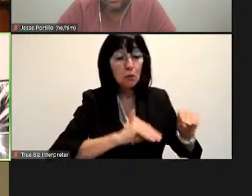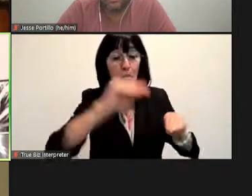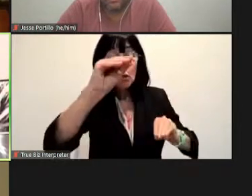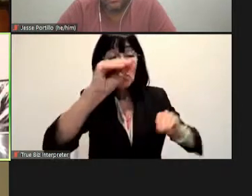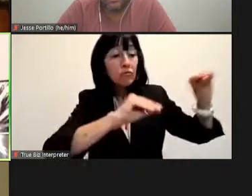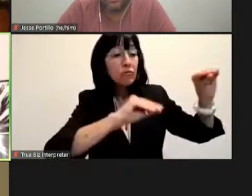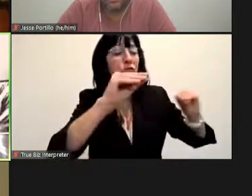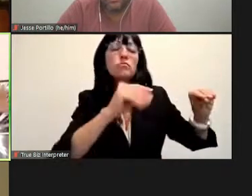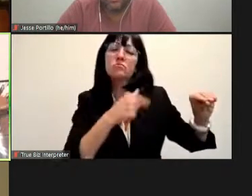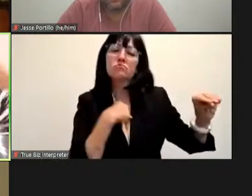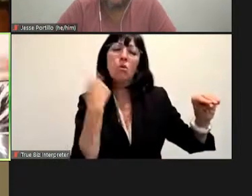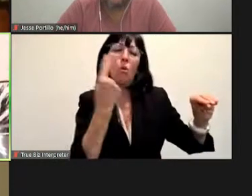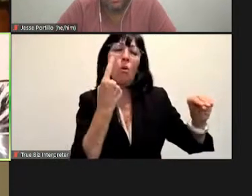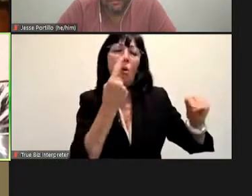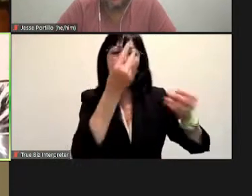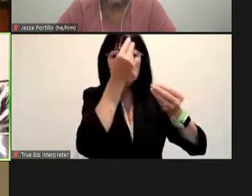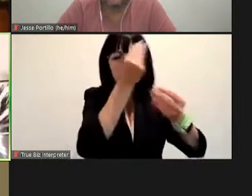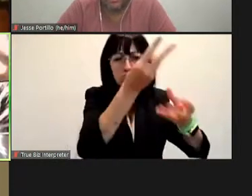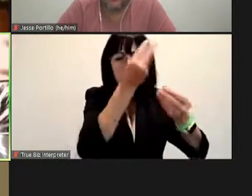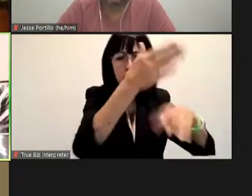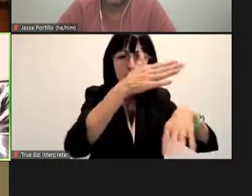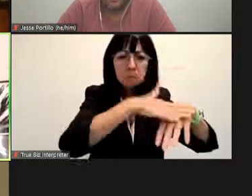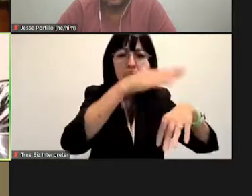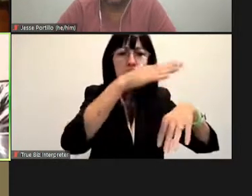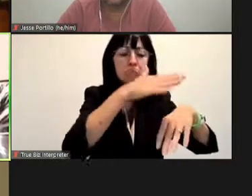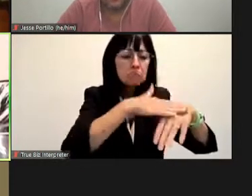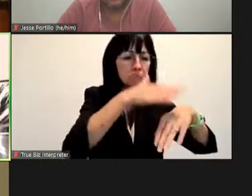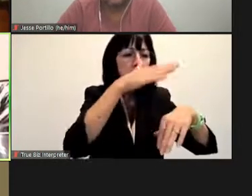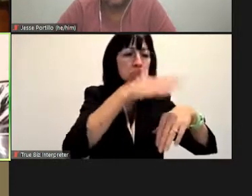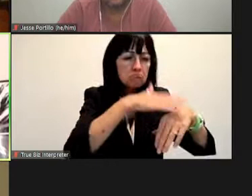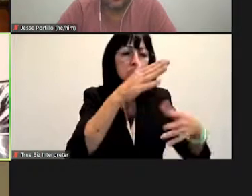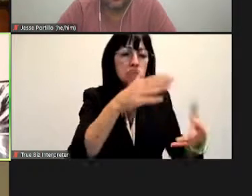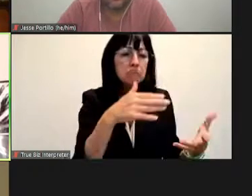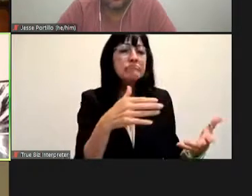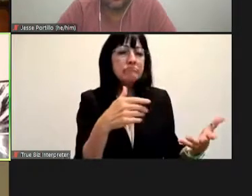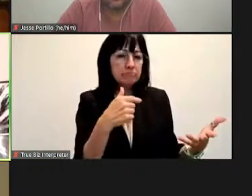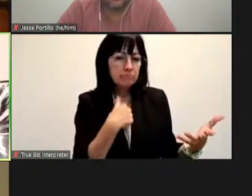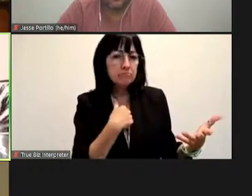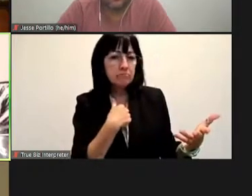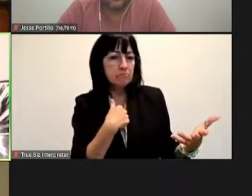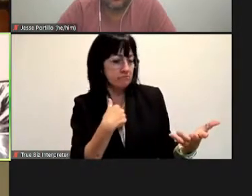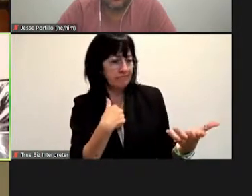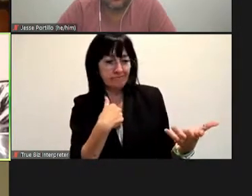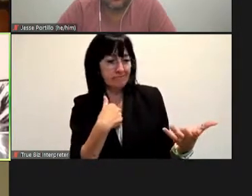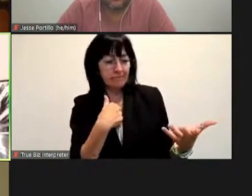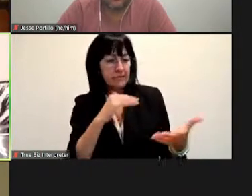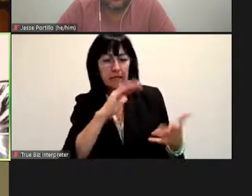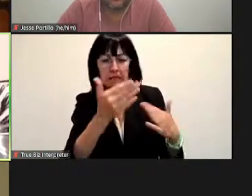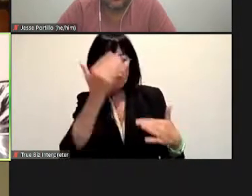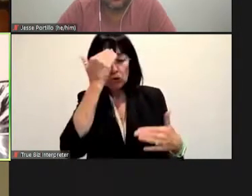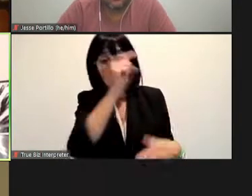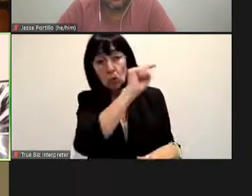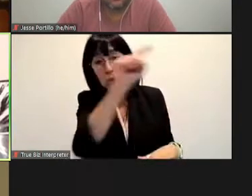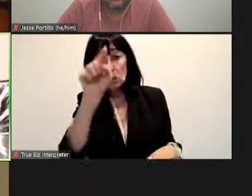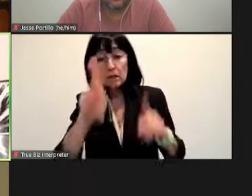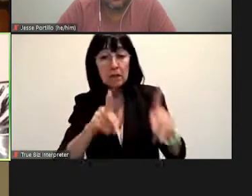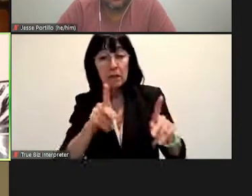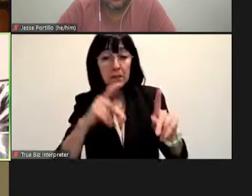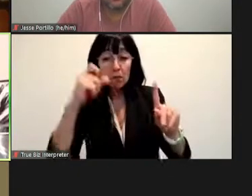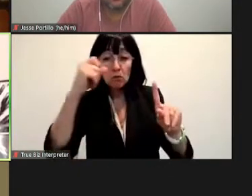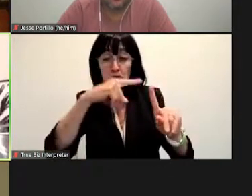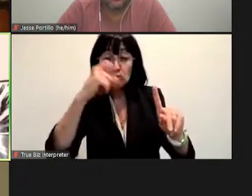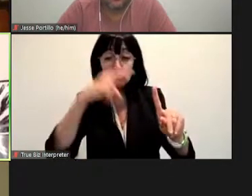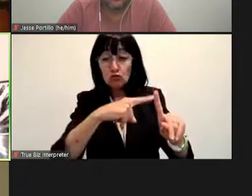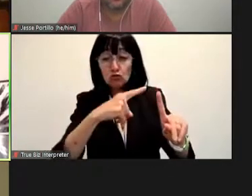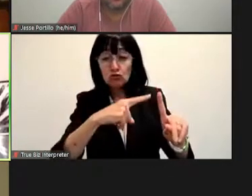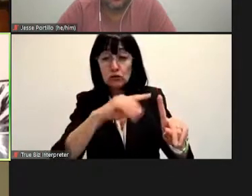know where people's triggers are. Like, I, for one, I have like the back of my neck is one. So whenever generally older men try to do that very